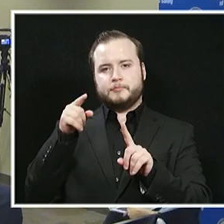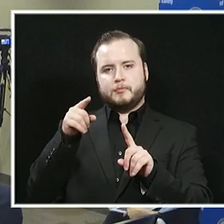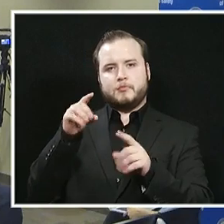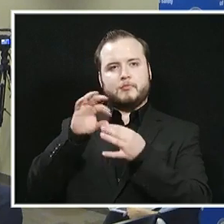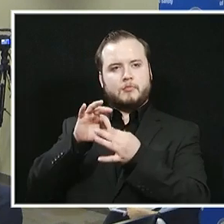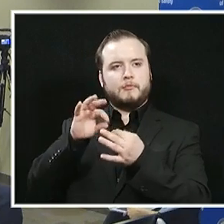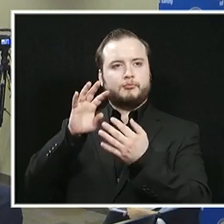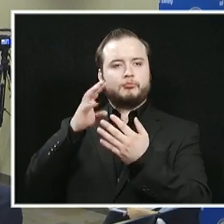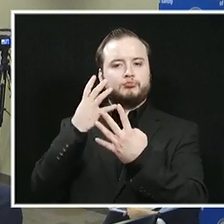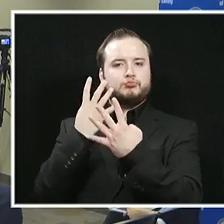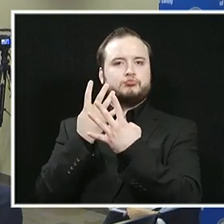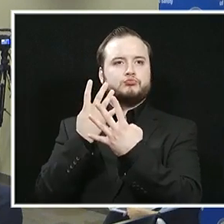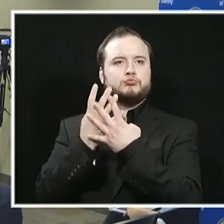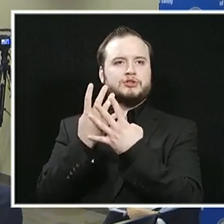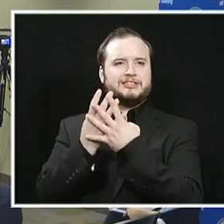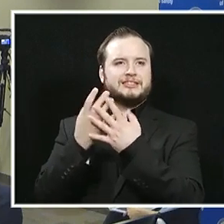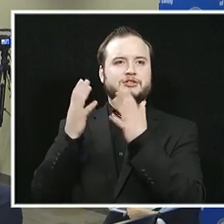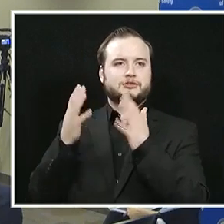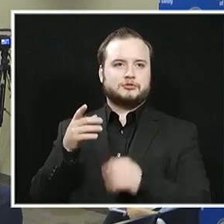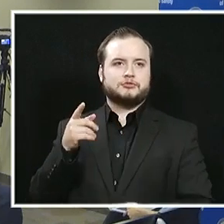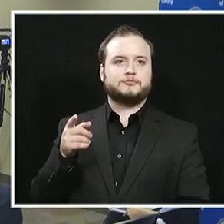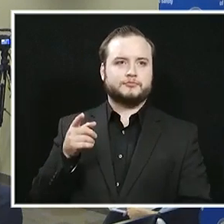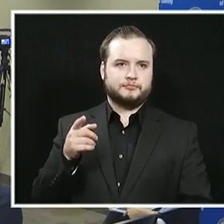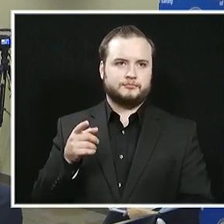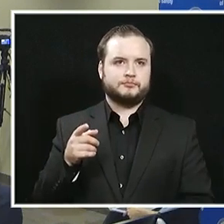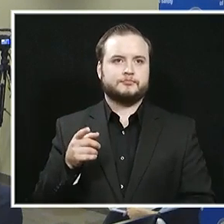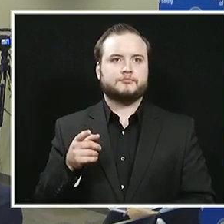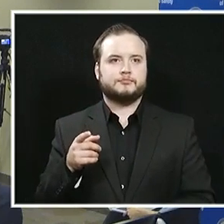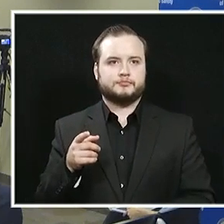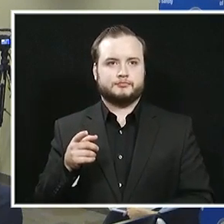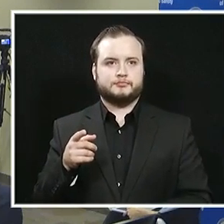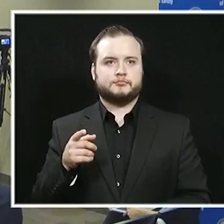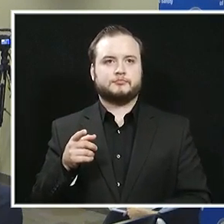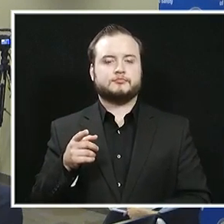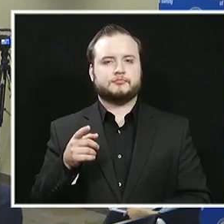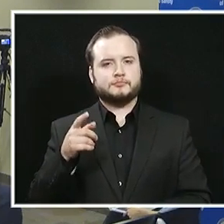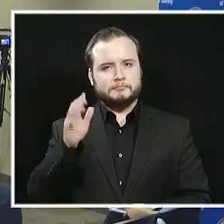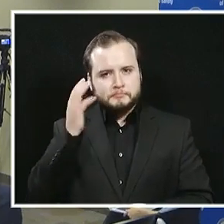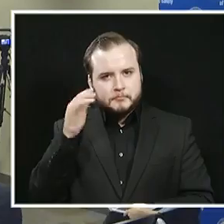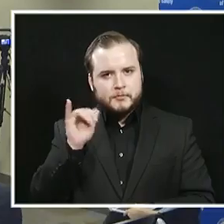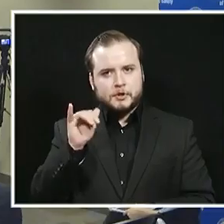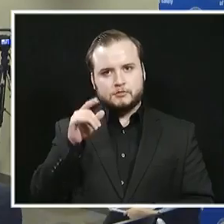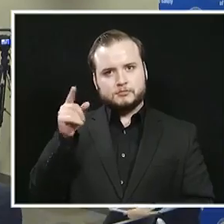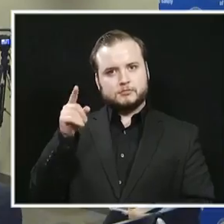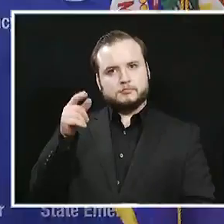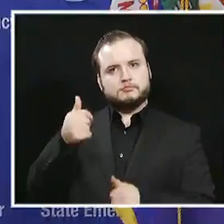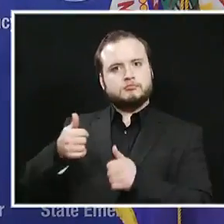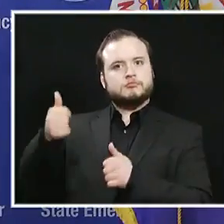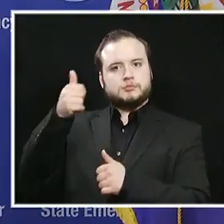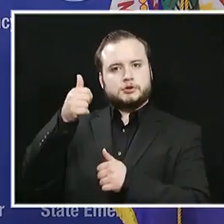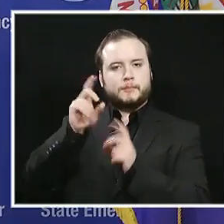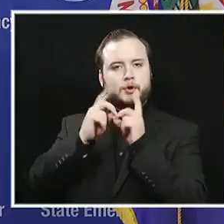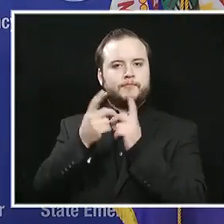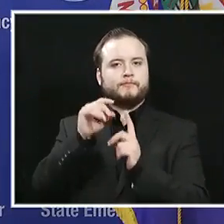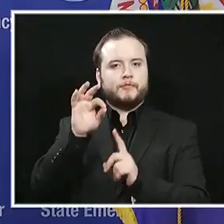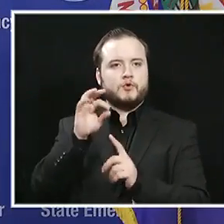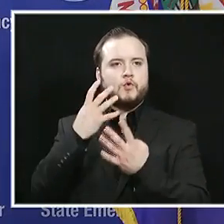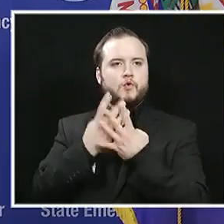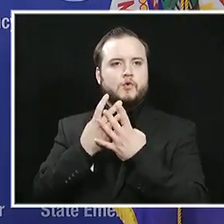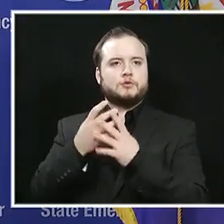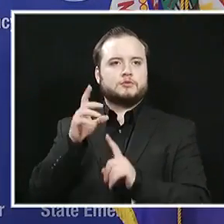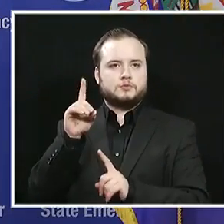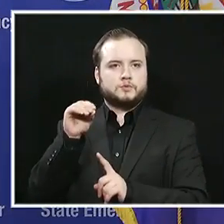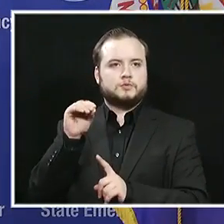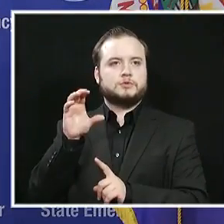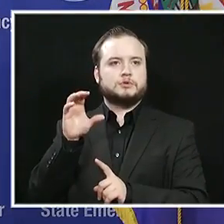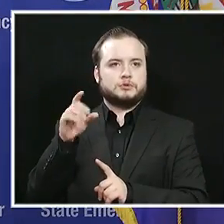releasing some prisoners. It sounds like the commissioner has worked on that, but also ACLU wants it to go further. How yeah. many people we release and when?